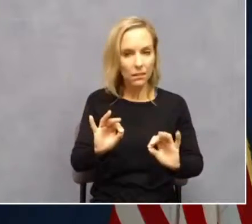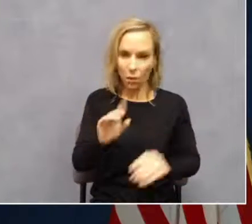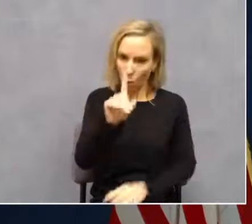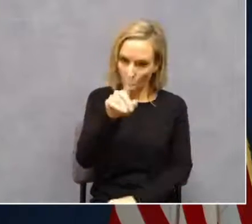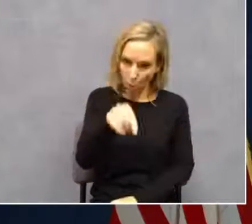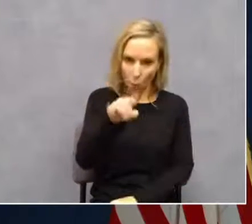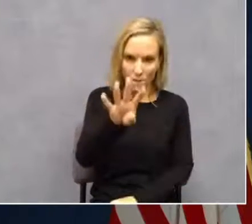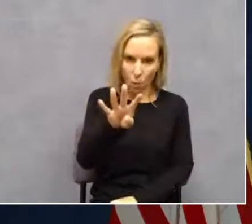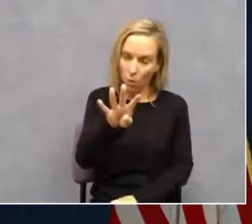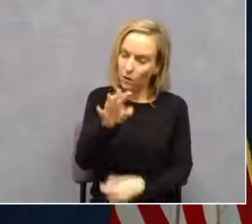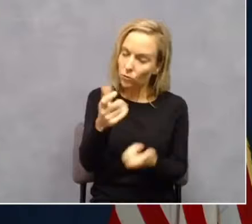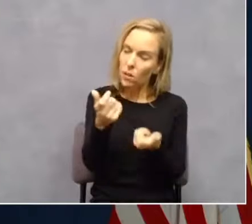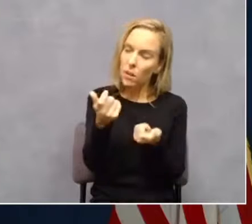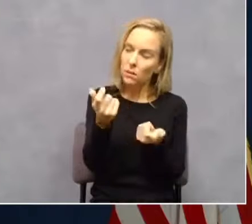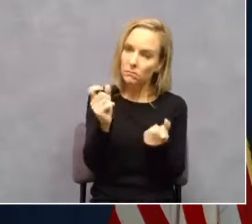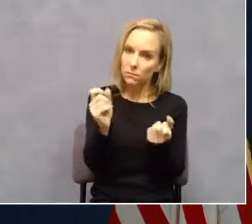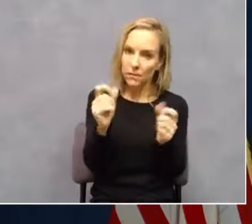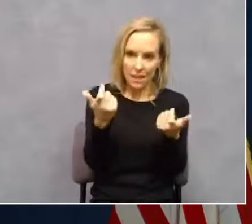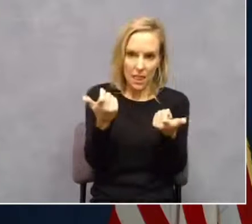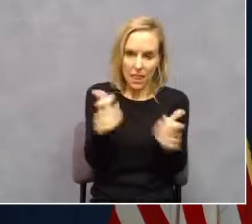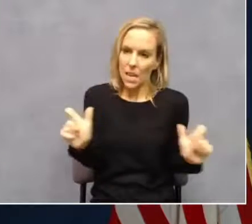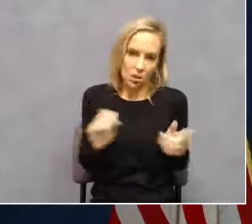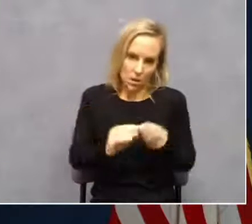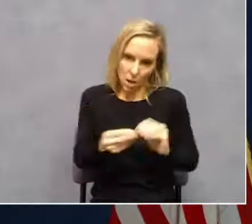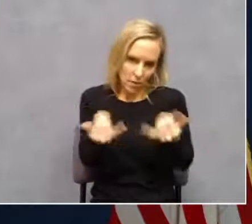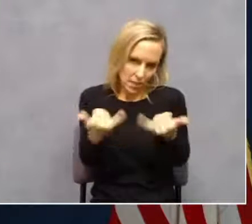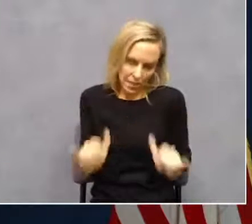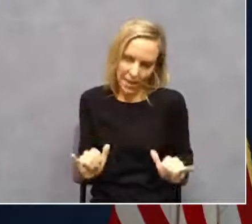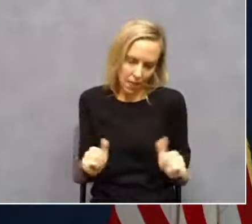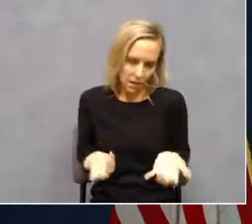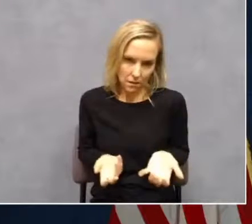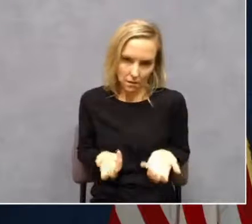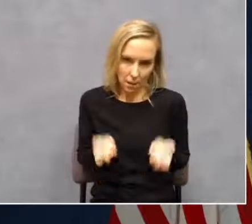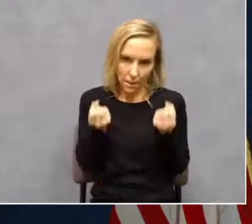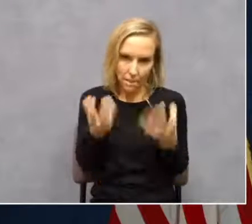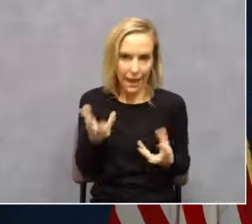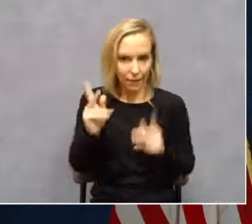number. Still a large number, and a lot of people lost.